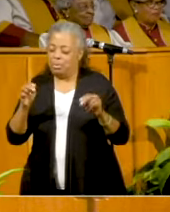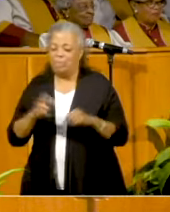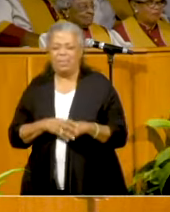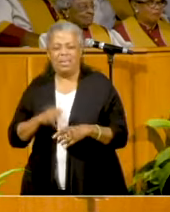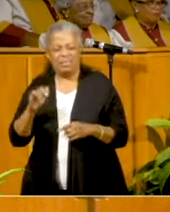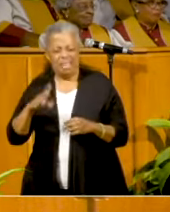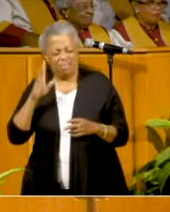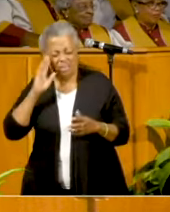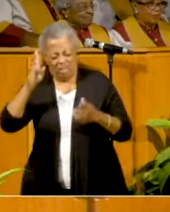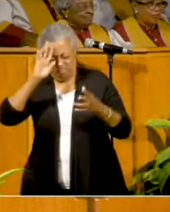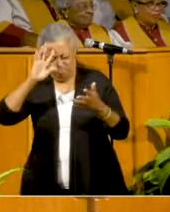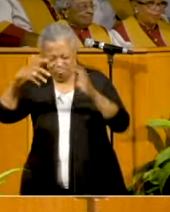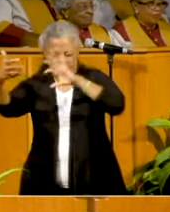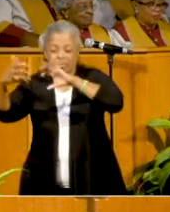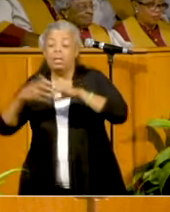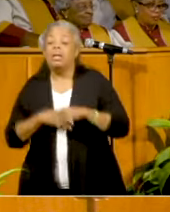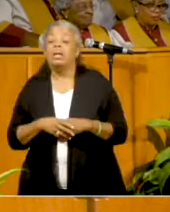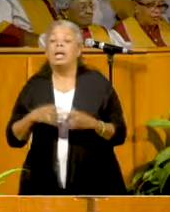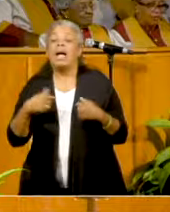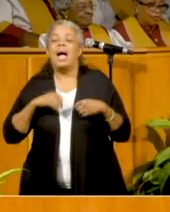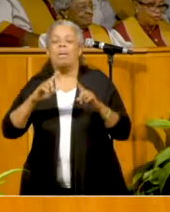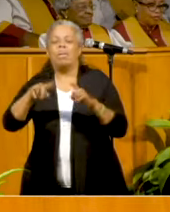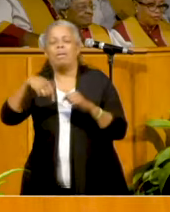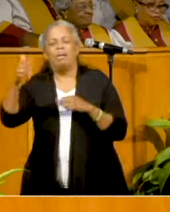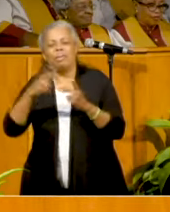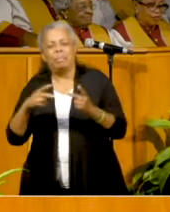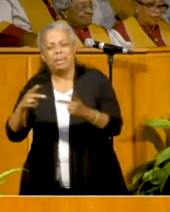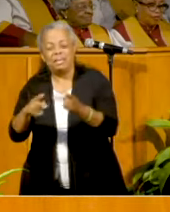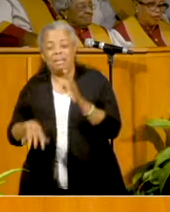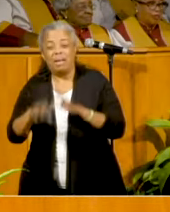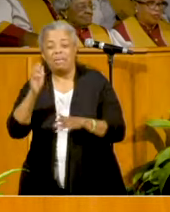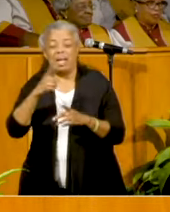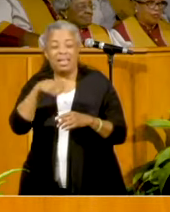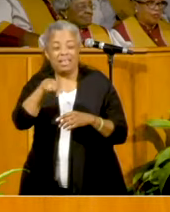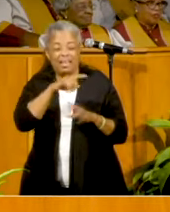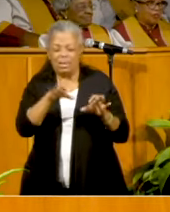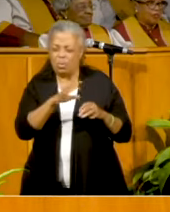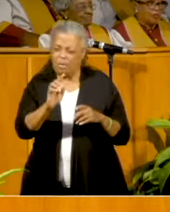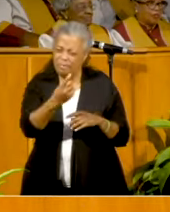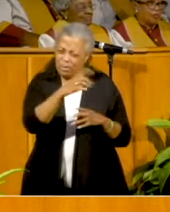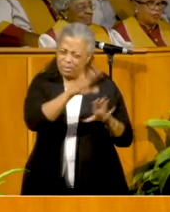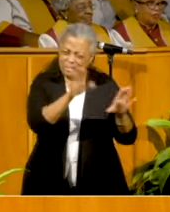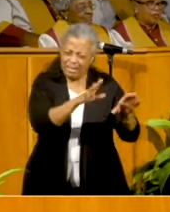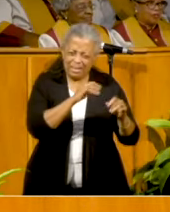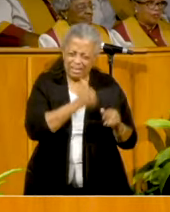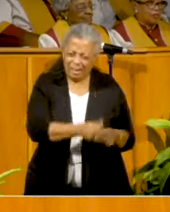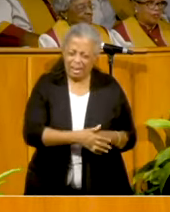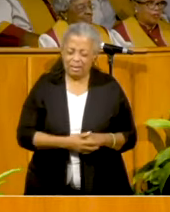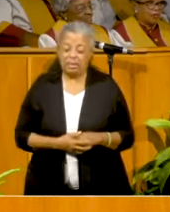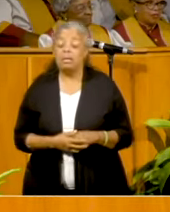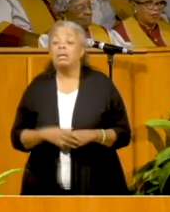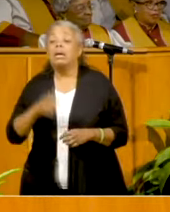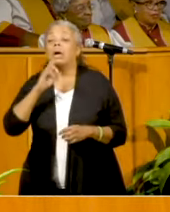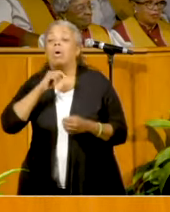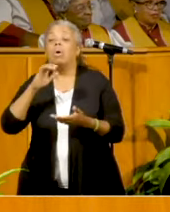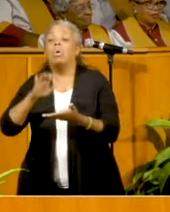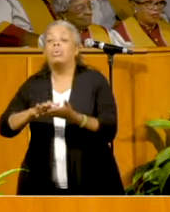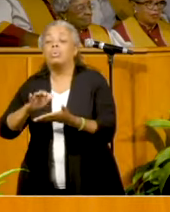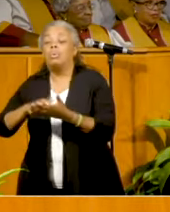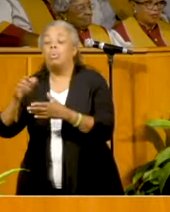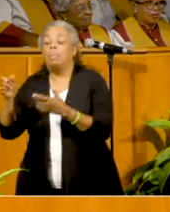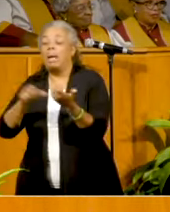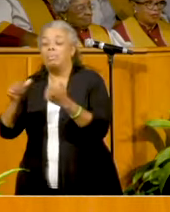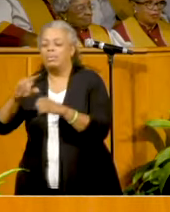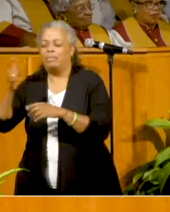I mean, that messed me up when I went to other places and found out they didn't do it on First Sunday. Old school Baptist is